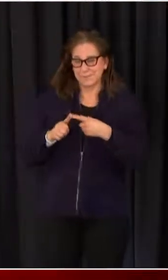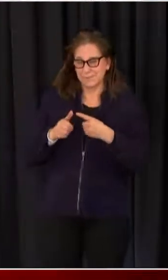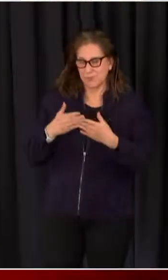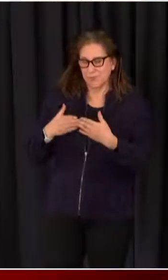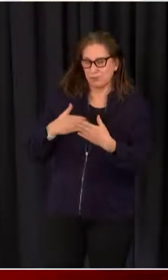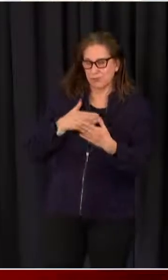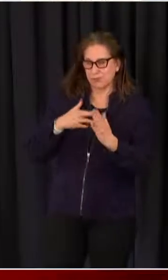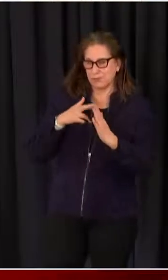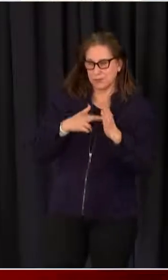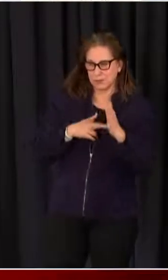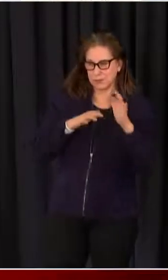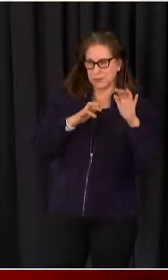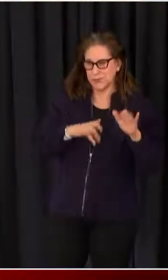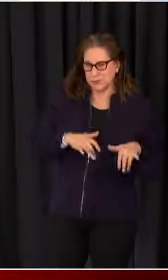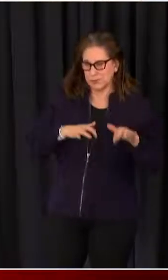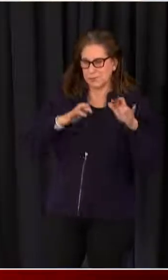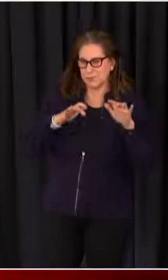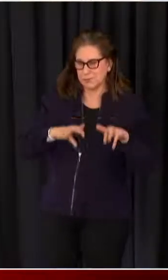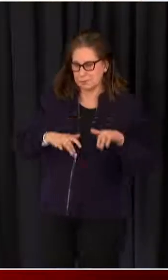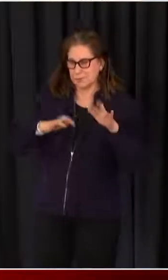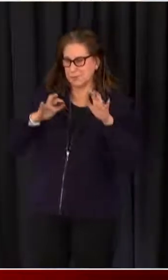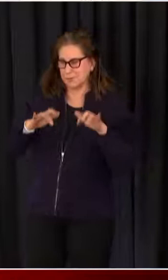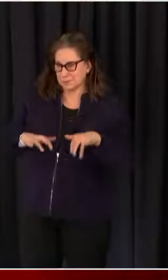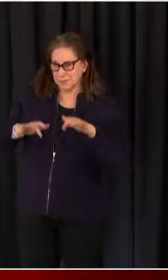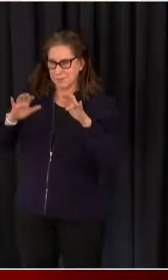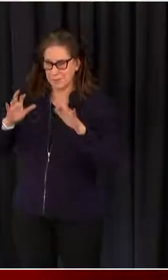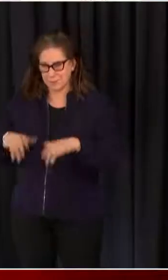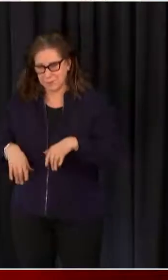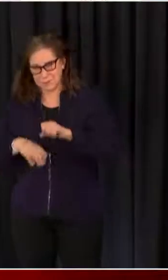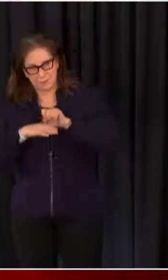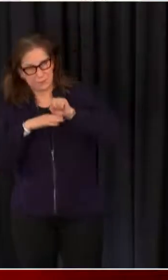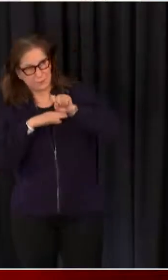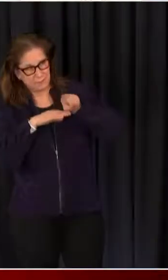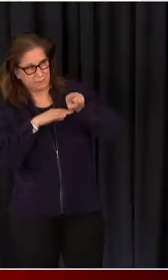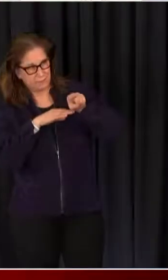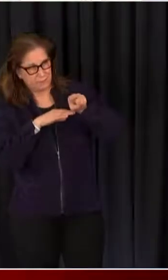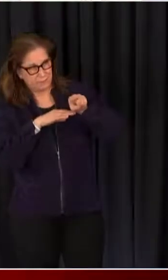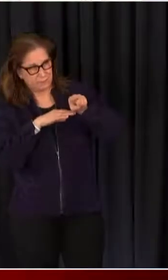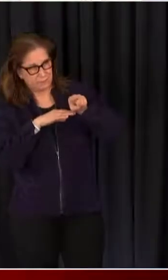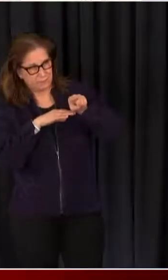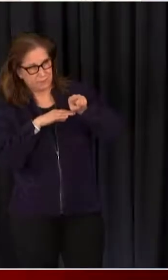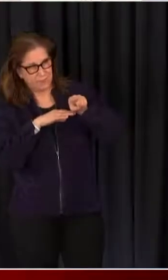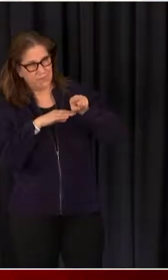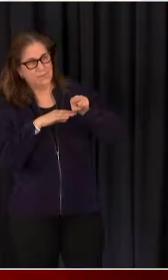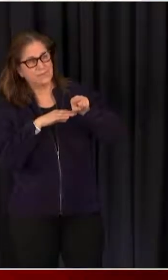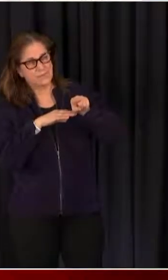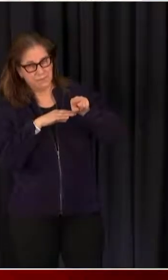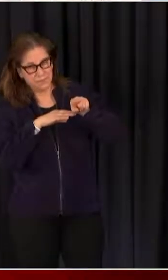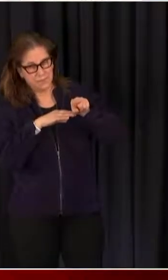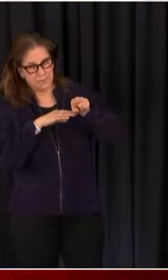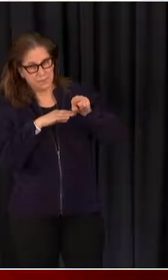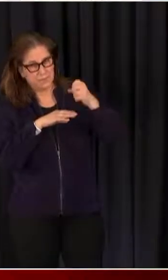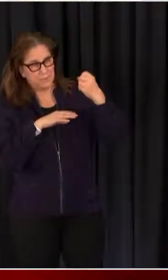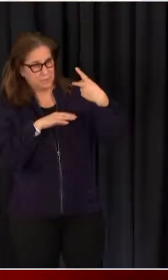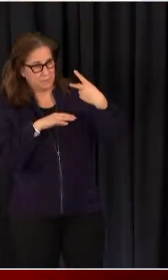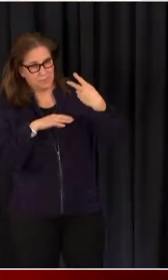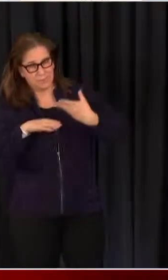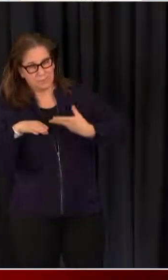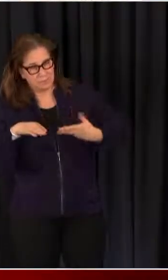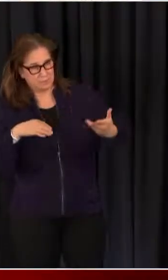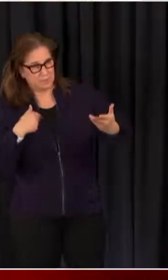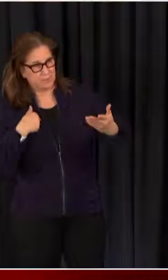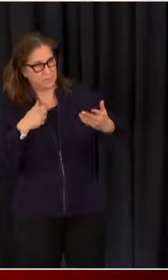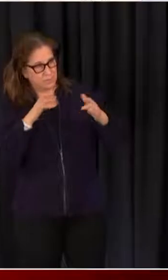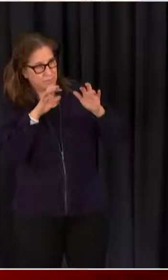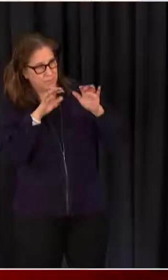slides that you'll see some similar interaction that you've seen before. First of all, you just have to confirm. Once you click on the link